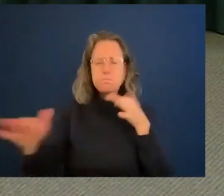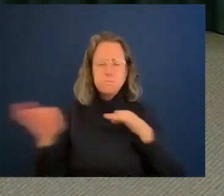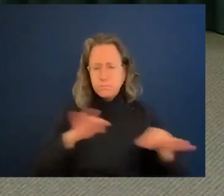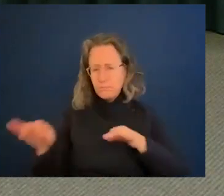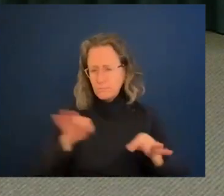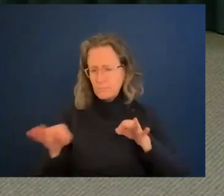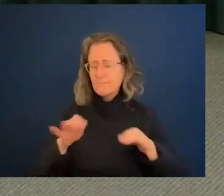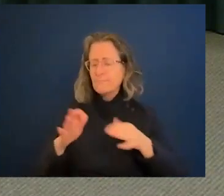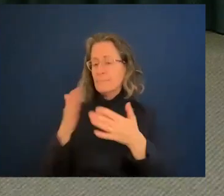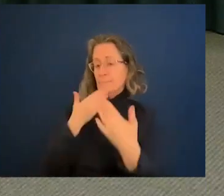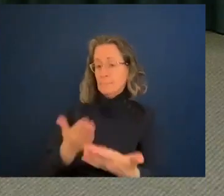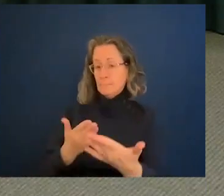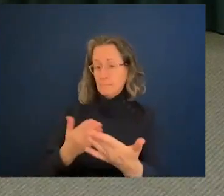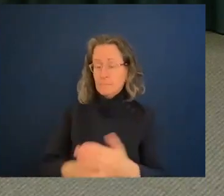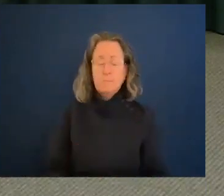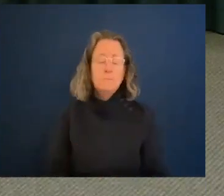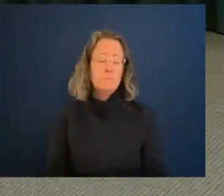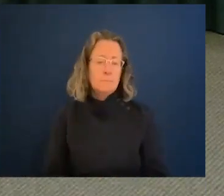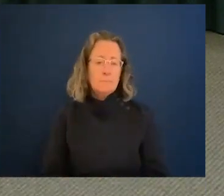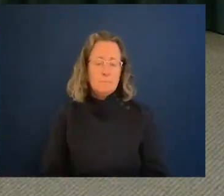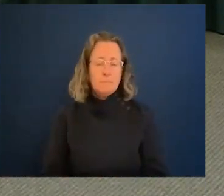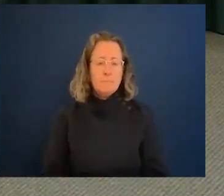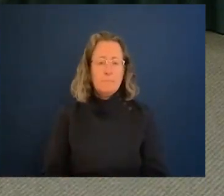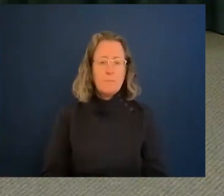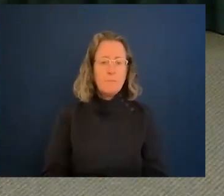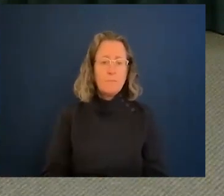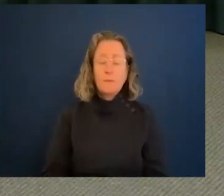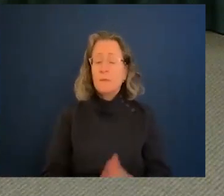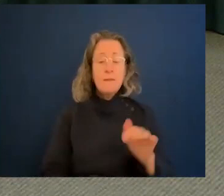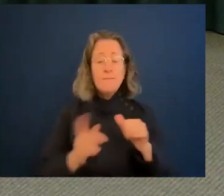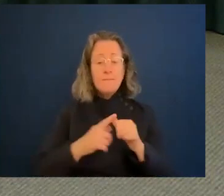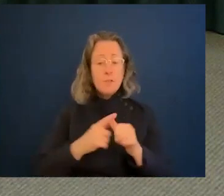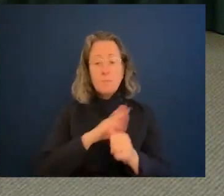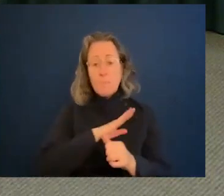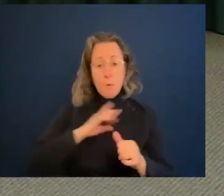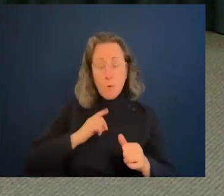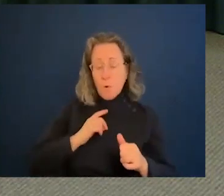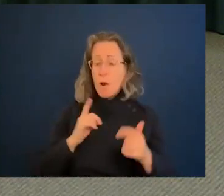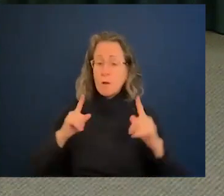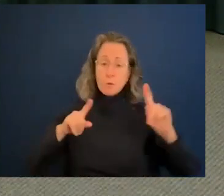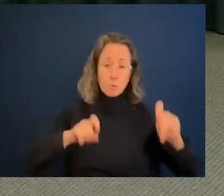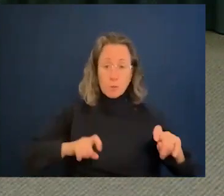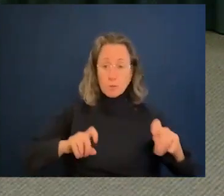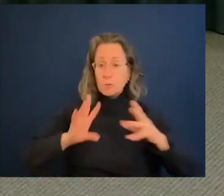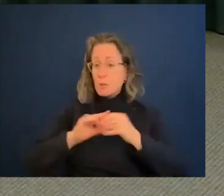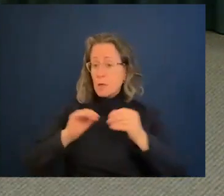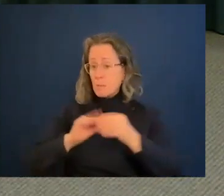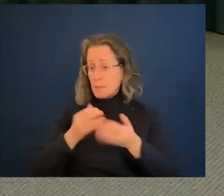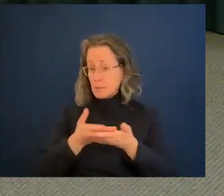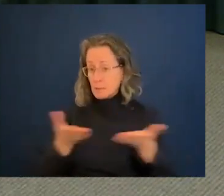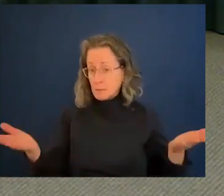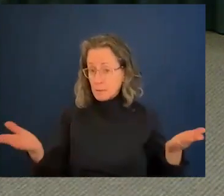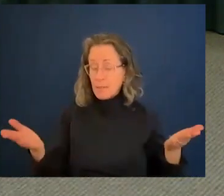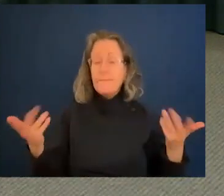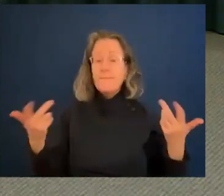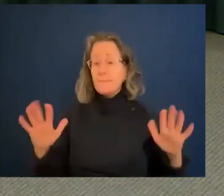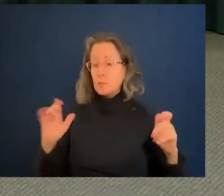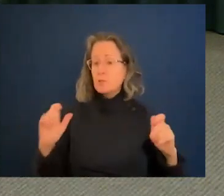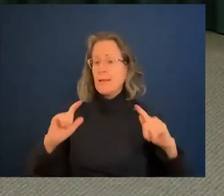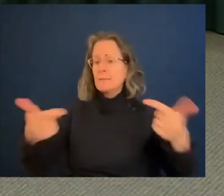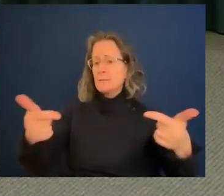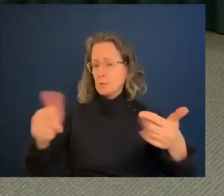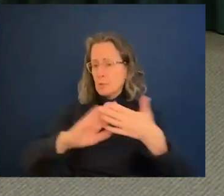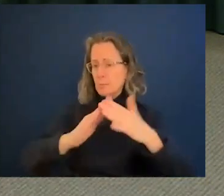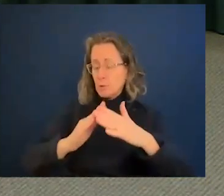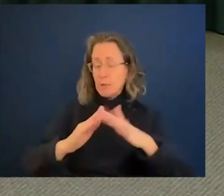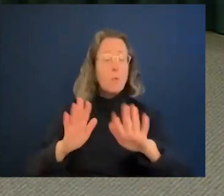to um you all for questions or comments first before we hear from community members um and I actually pause um Chief